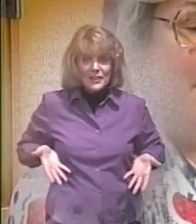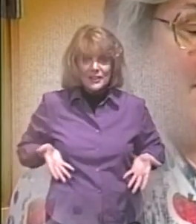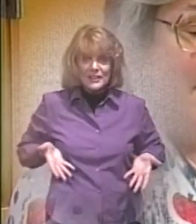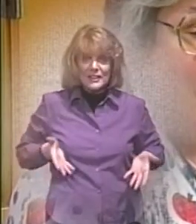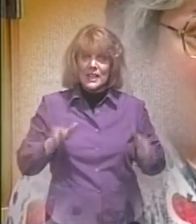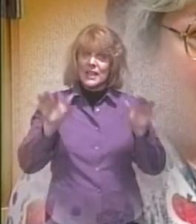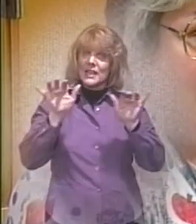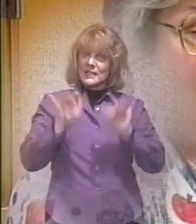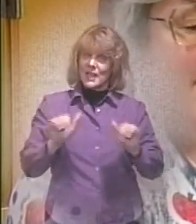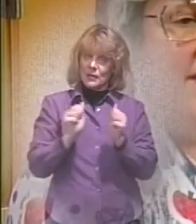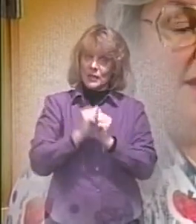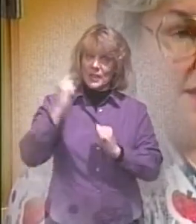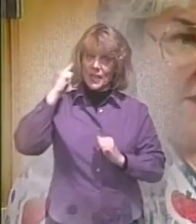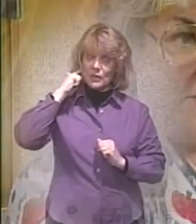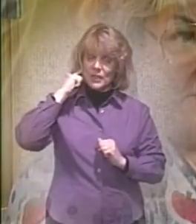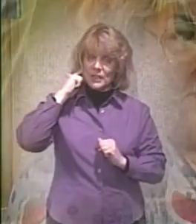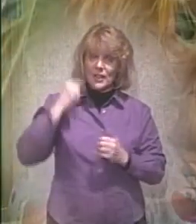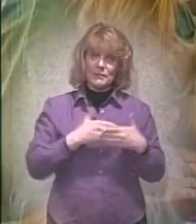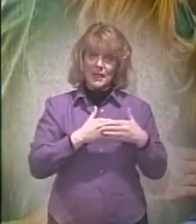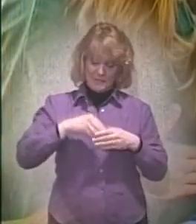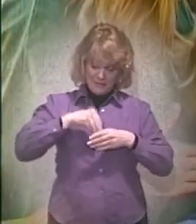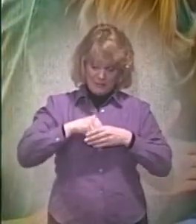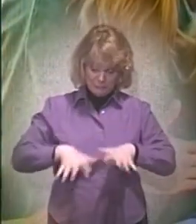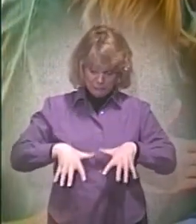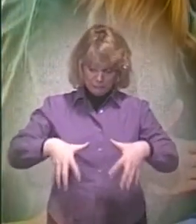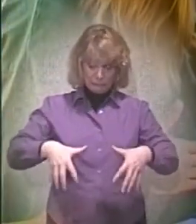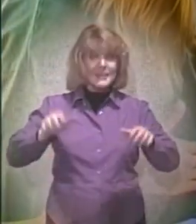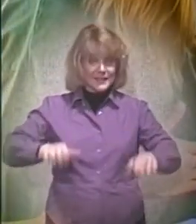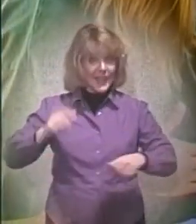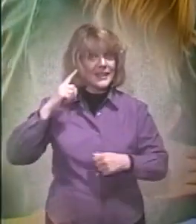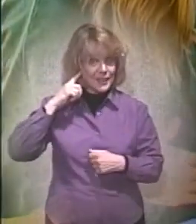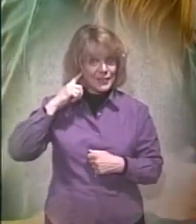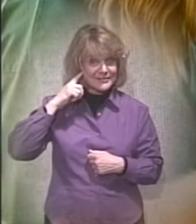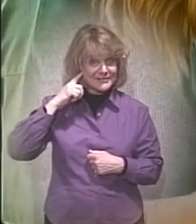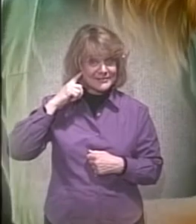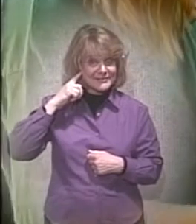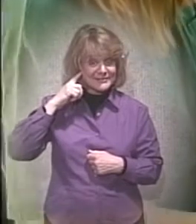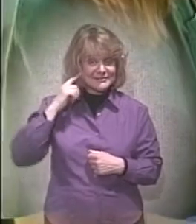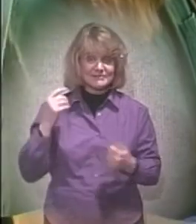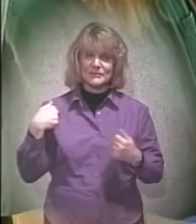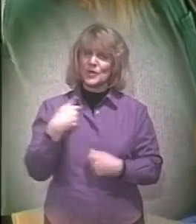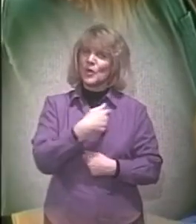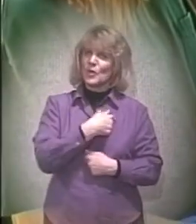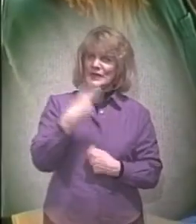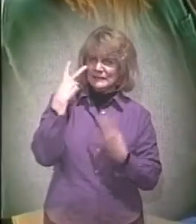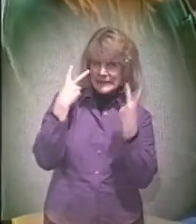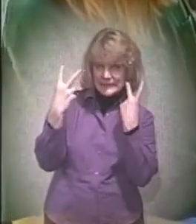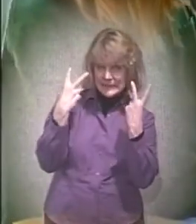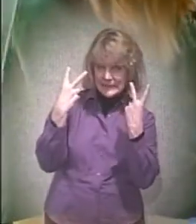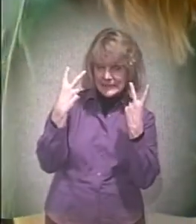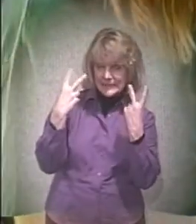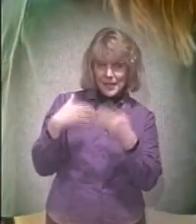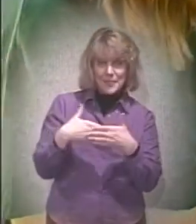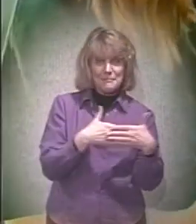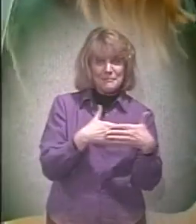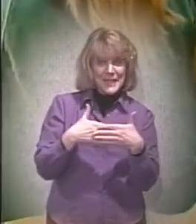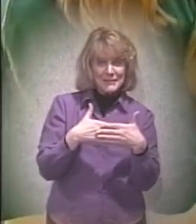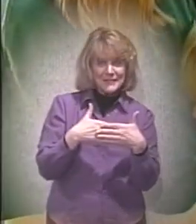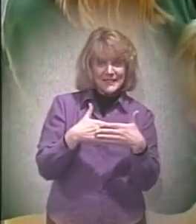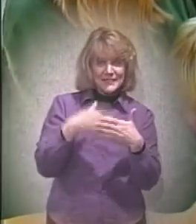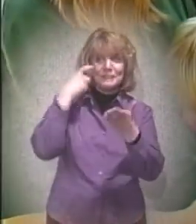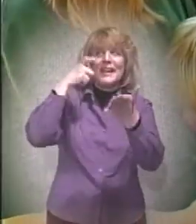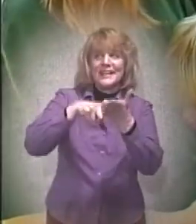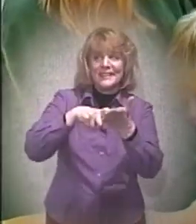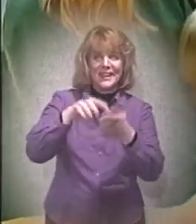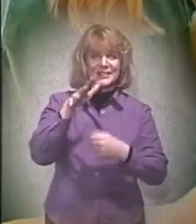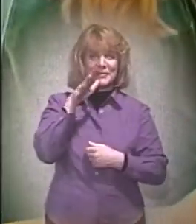The baby in utero can hear. And we've seen babies whose parents, obviously the baby knows his mother's